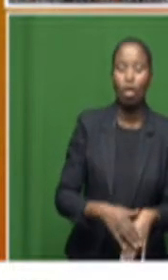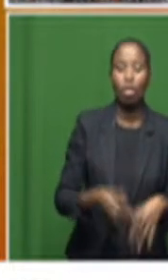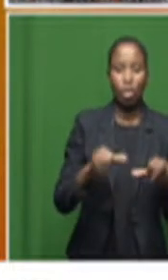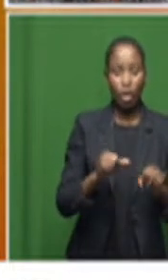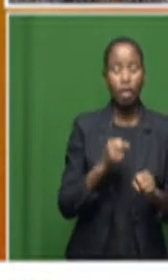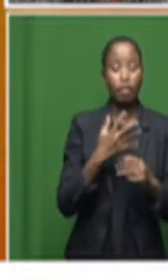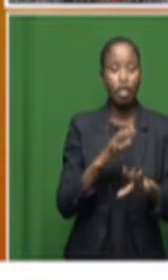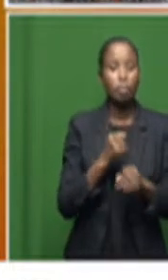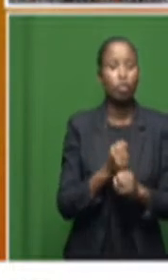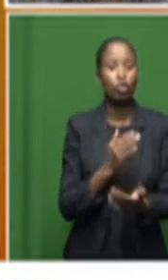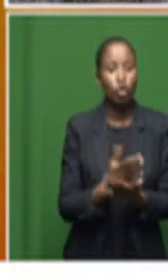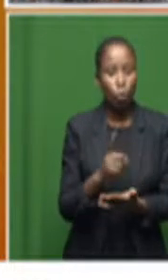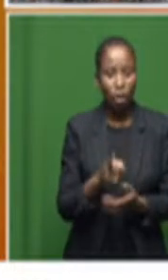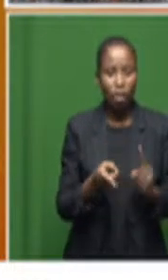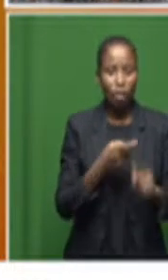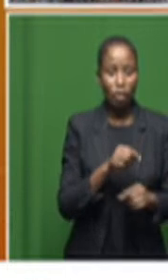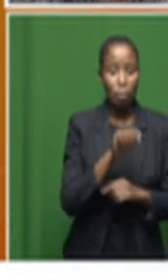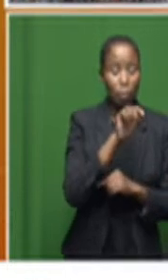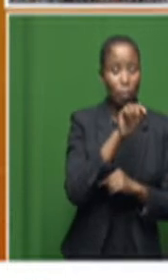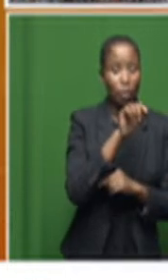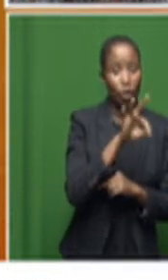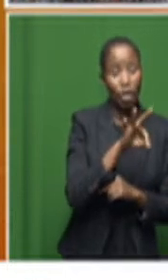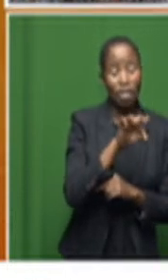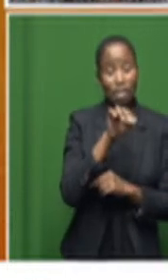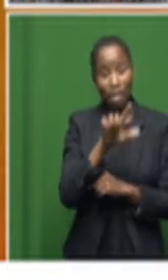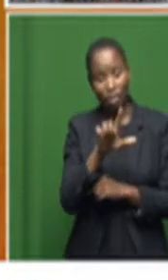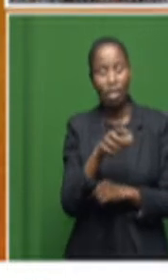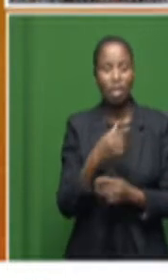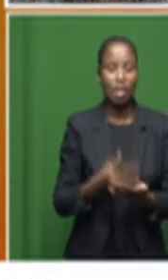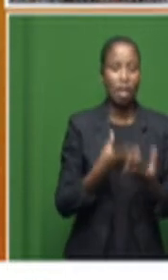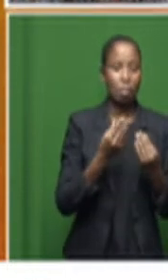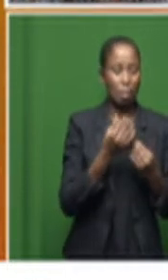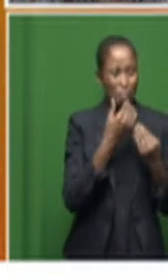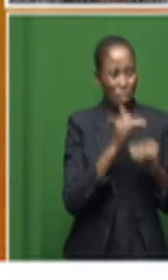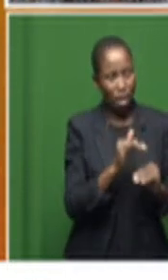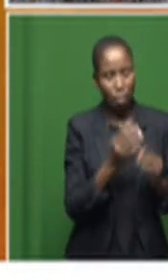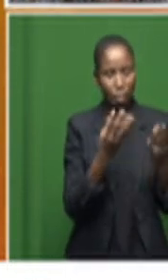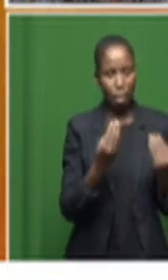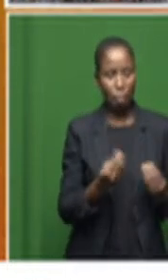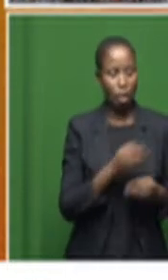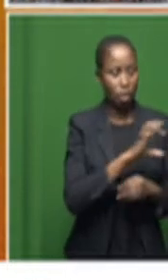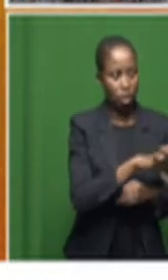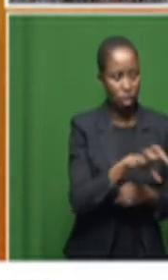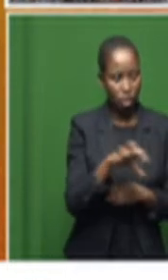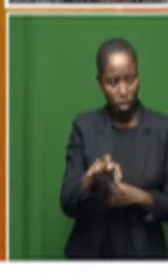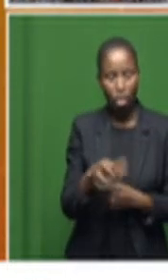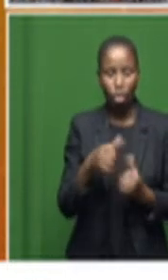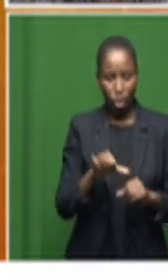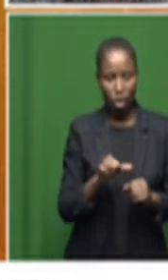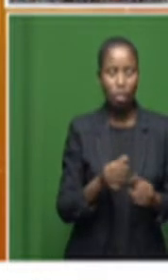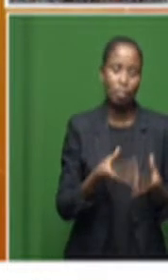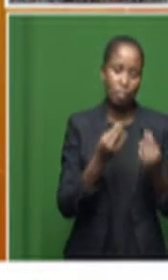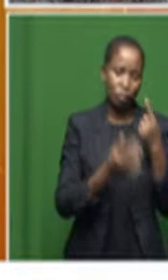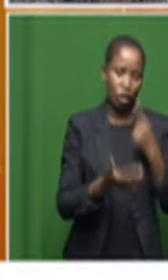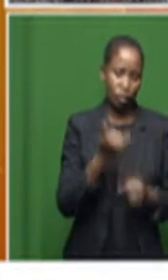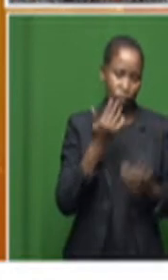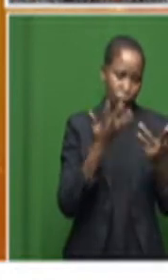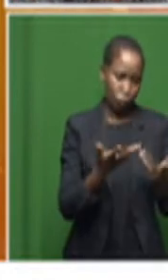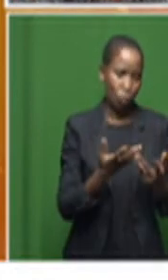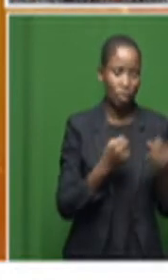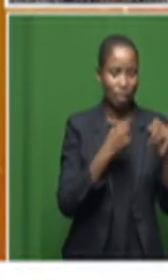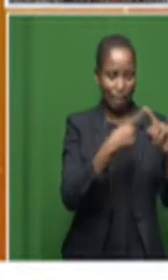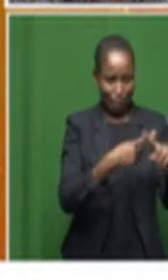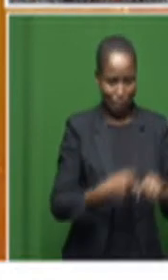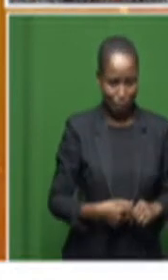each site out of the 37 have a minimum number of stations, and that's how we're able to reach our target. When we